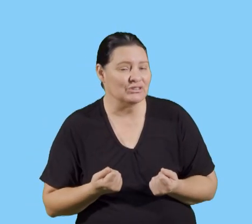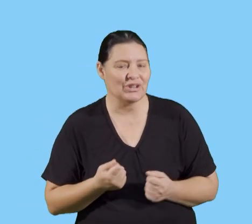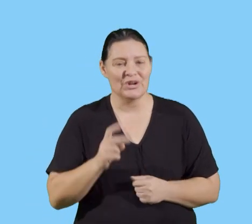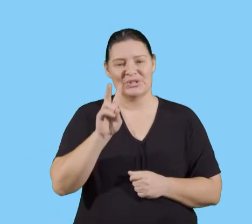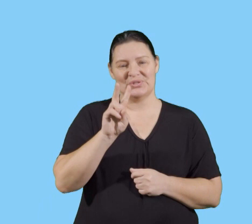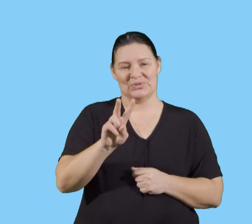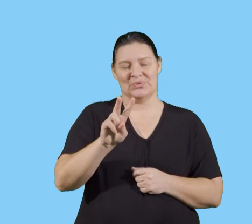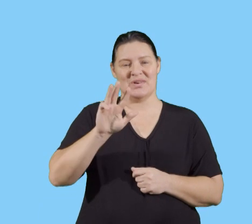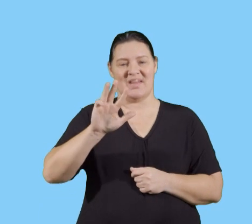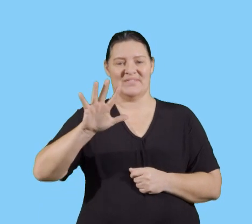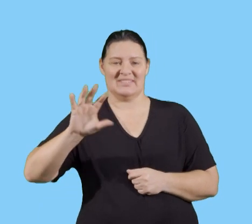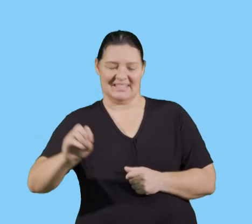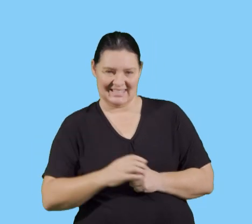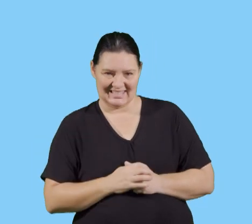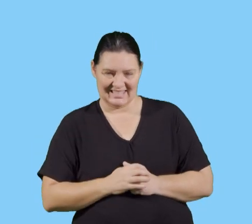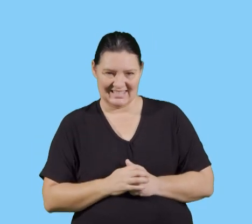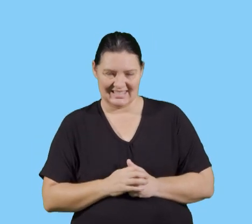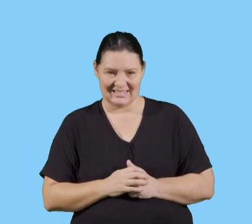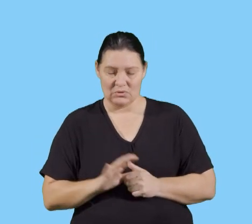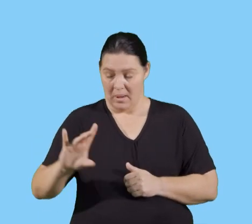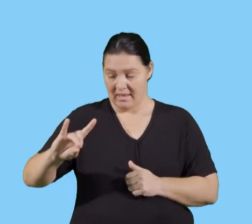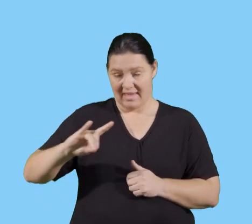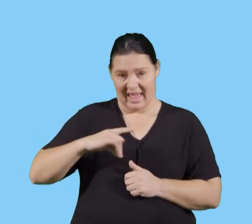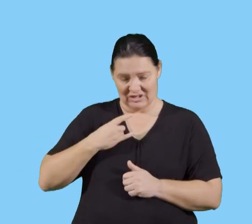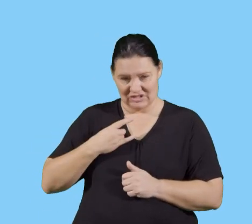2,950. If they are to pay us in cash, they'll pay us